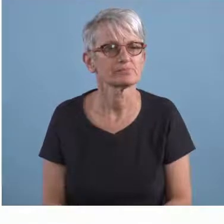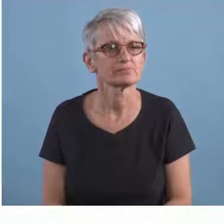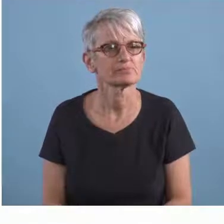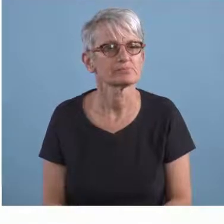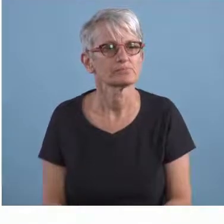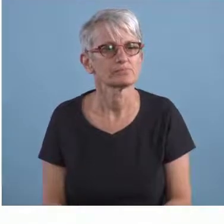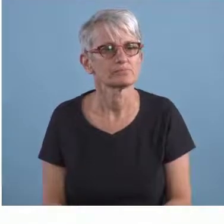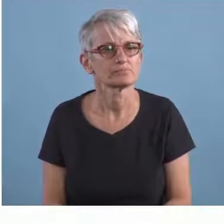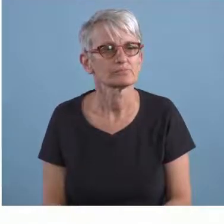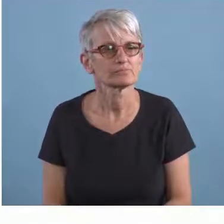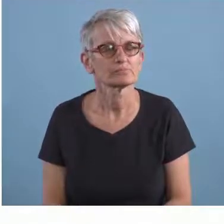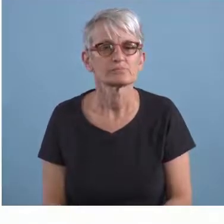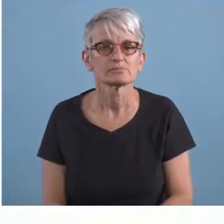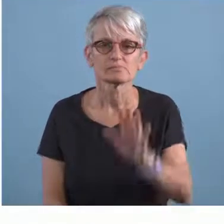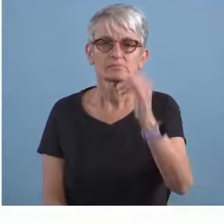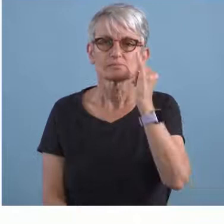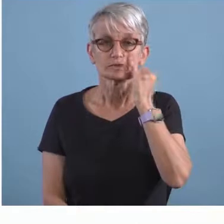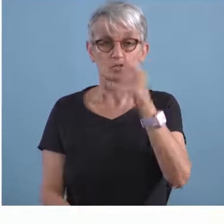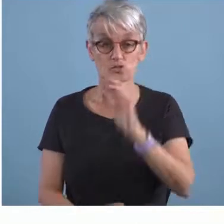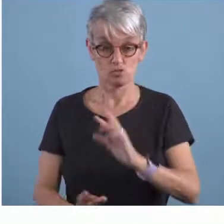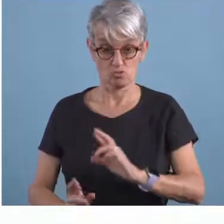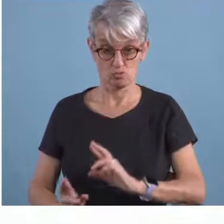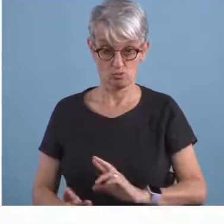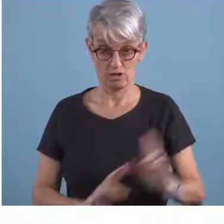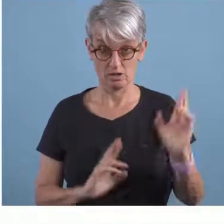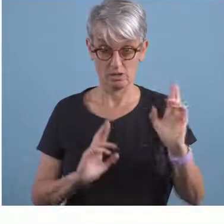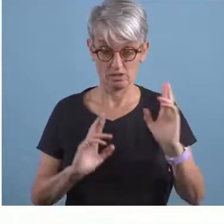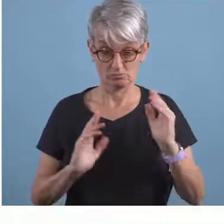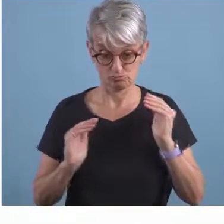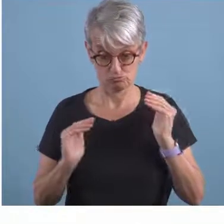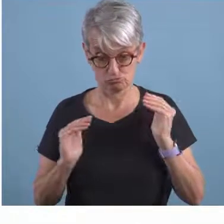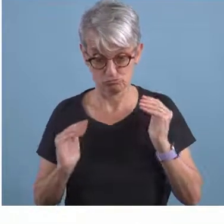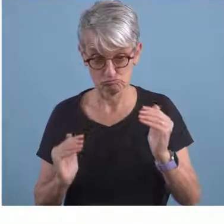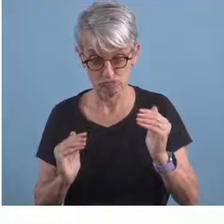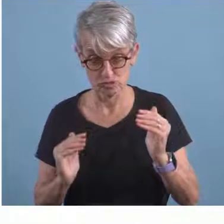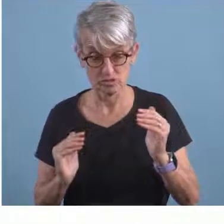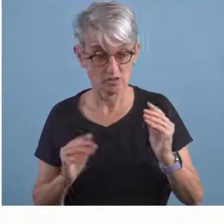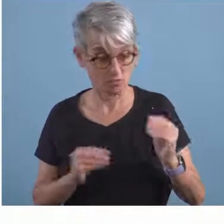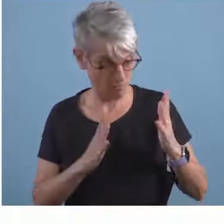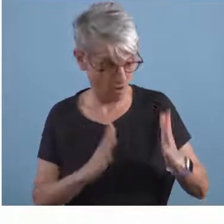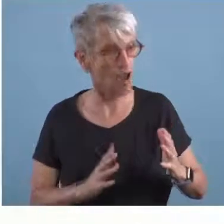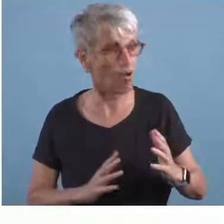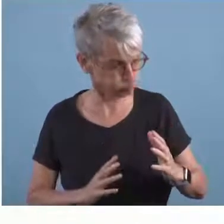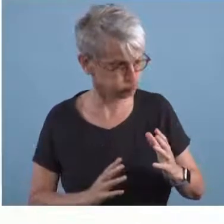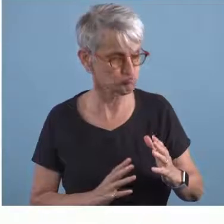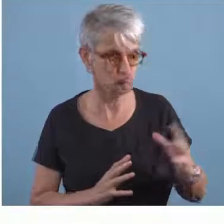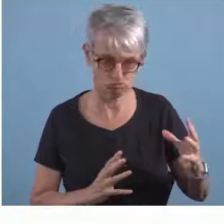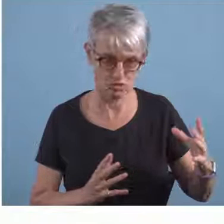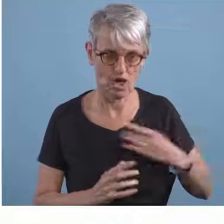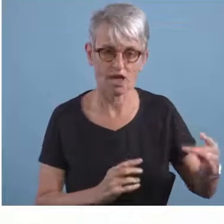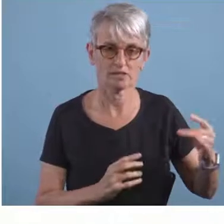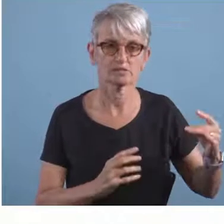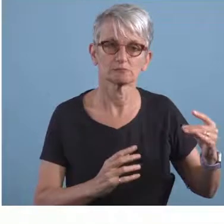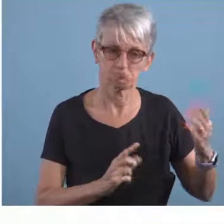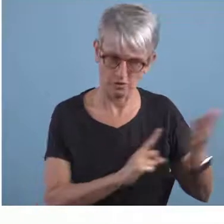If you're all set to go and you start, we may have the provider convinced, but we also need to